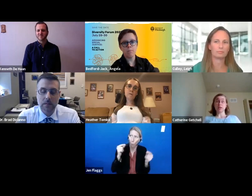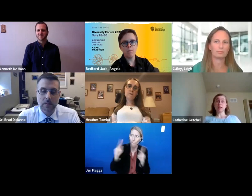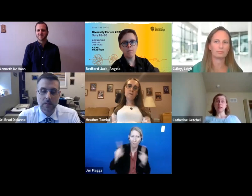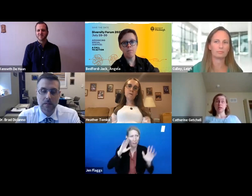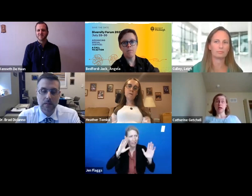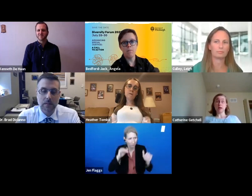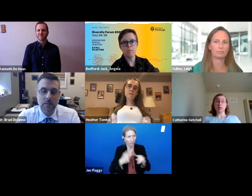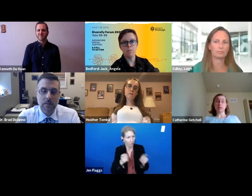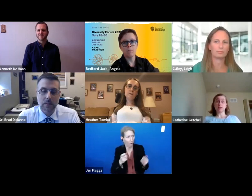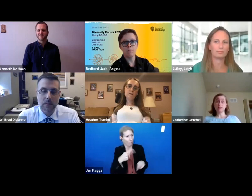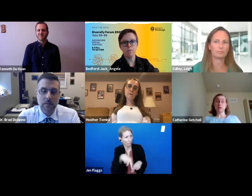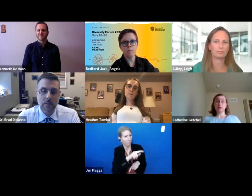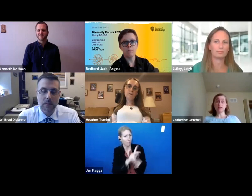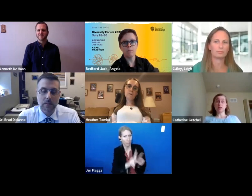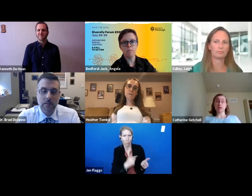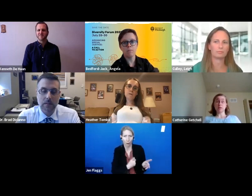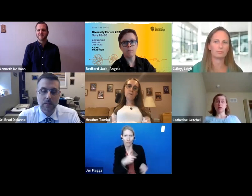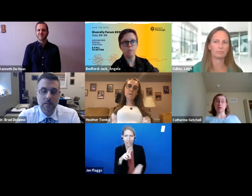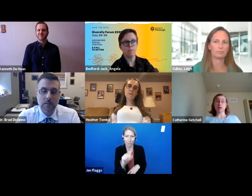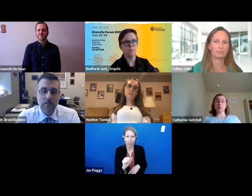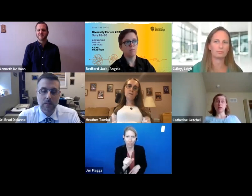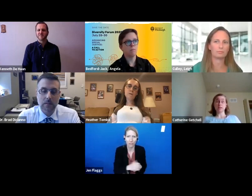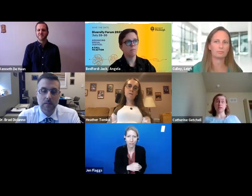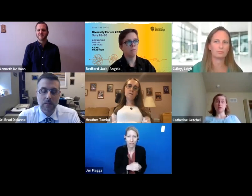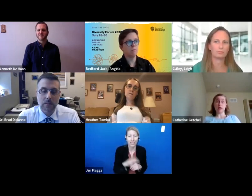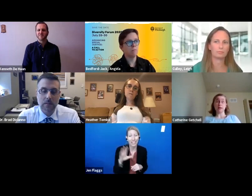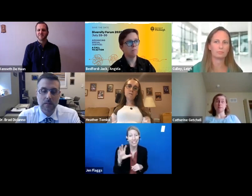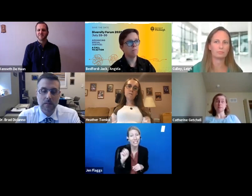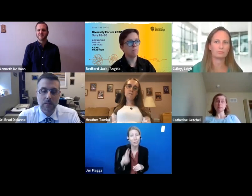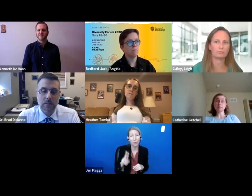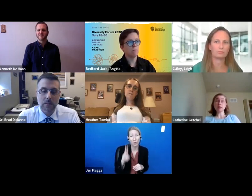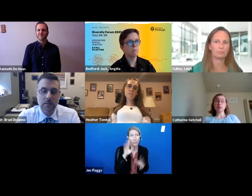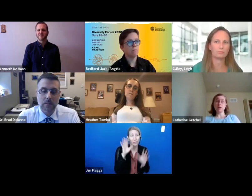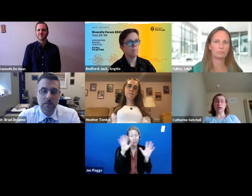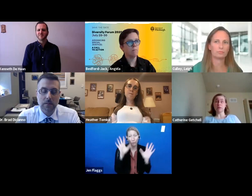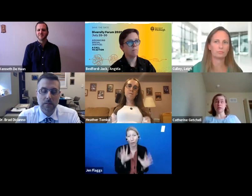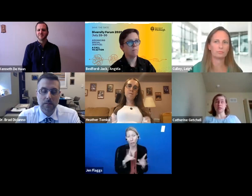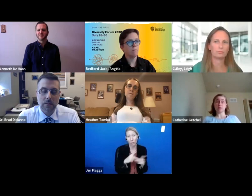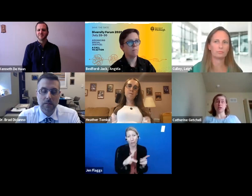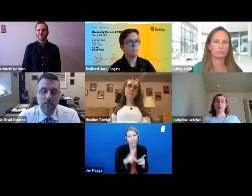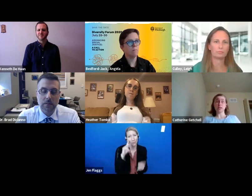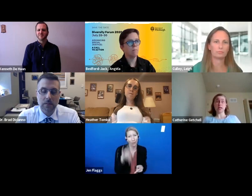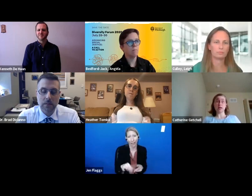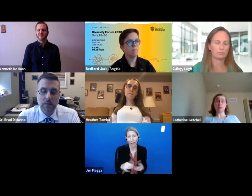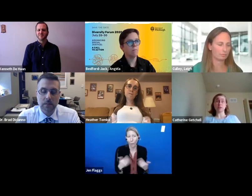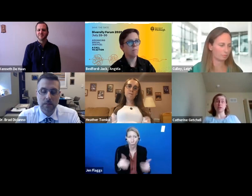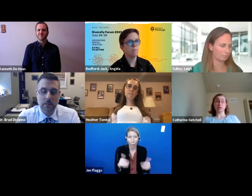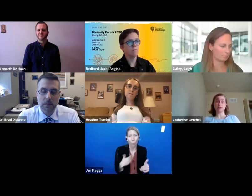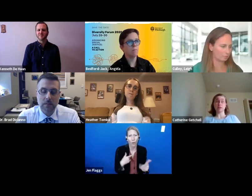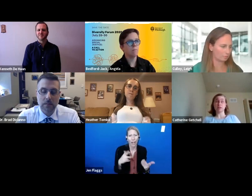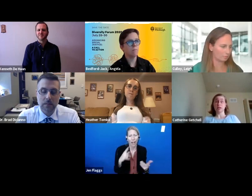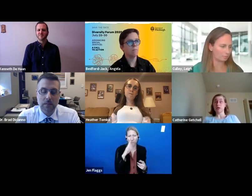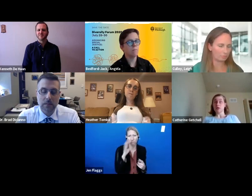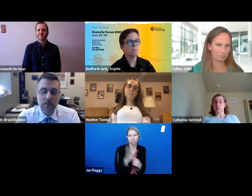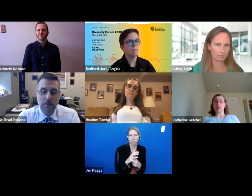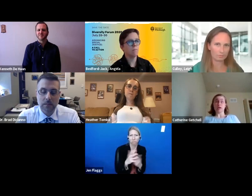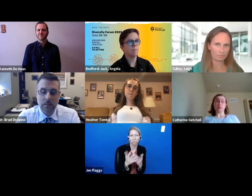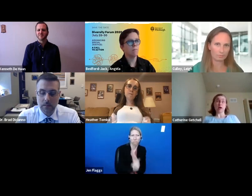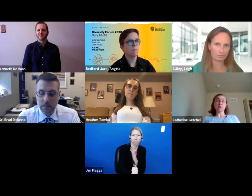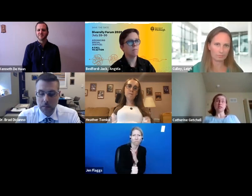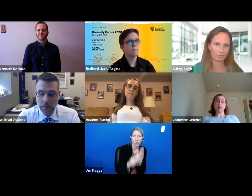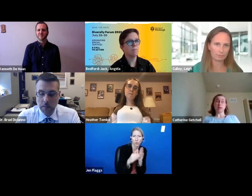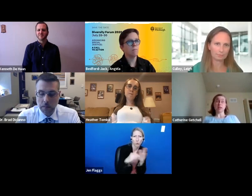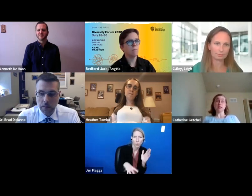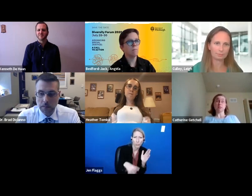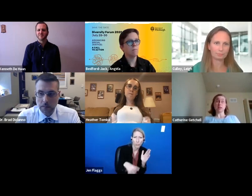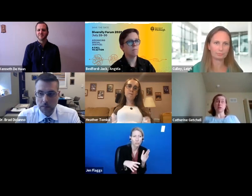with disabilities. And CMU is an incredible place to do that. We have exceptionally capable students with